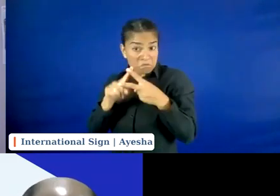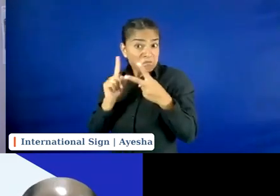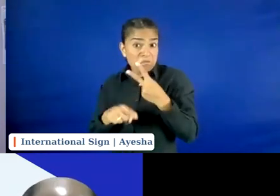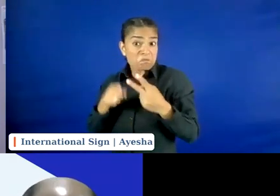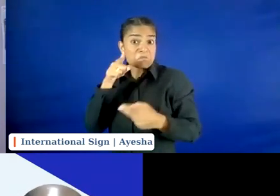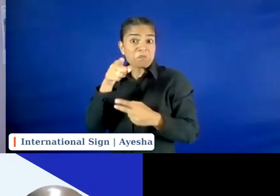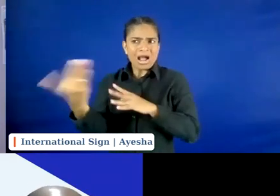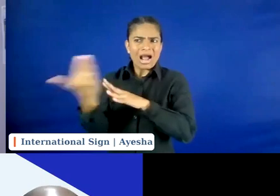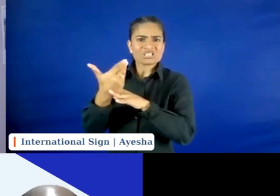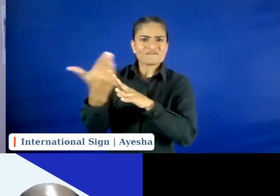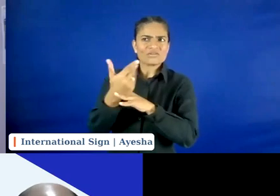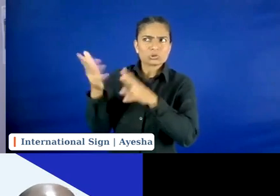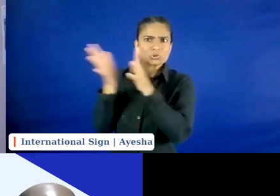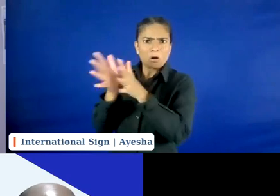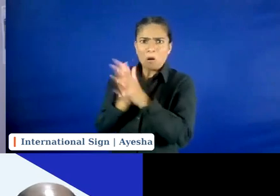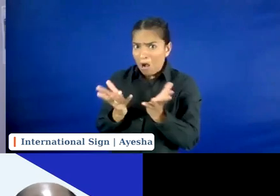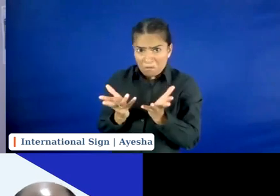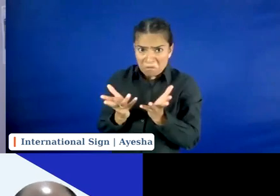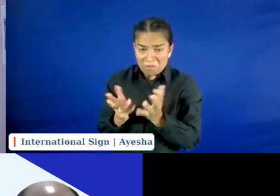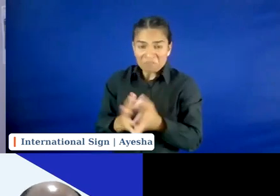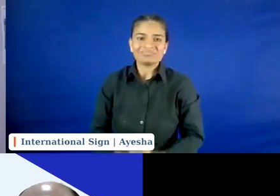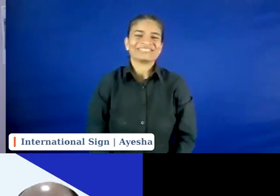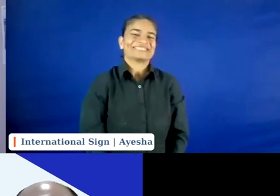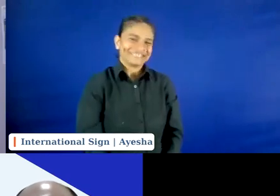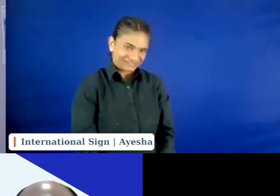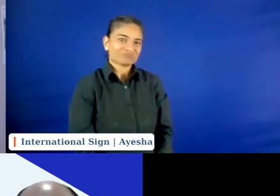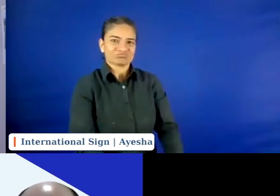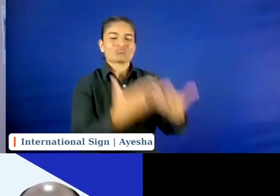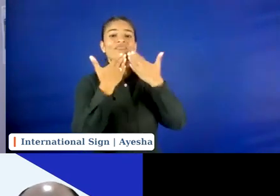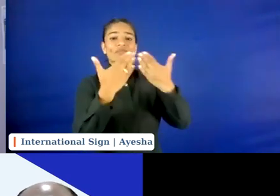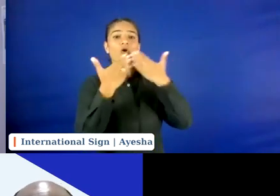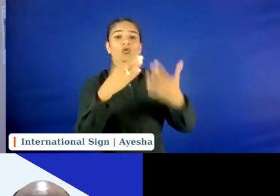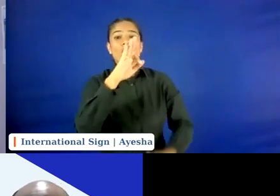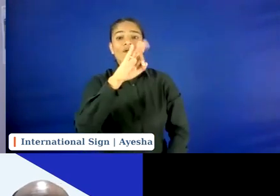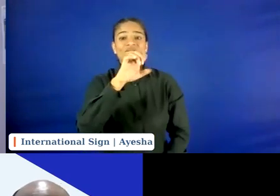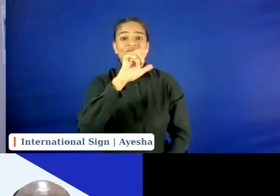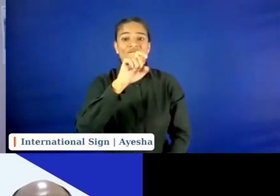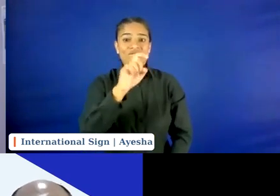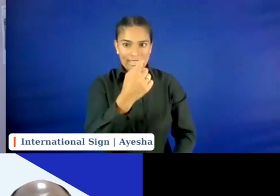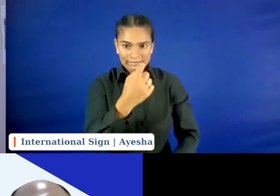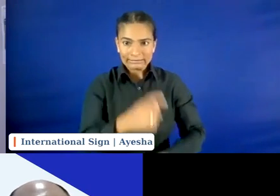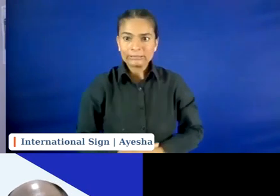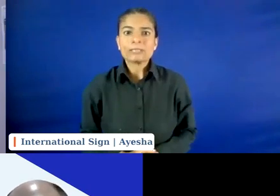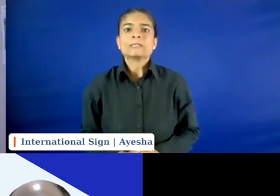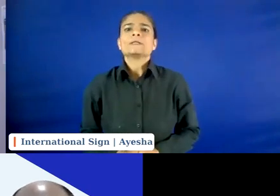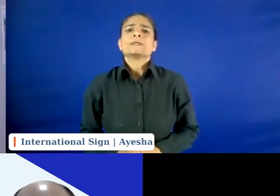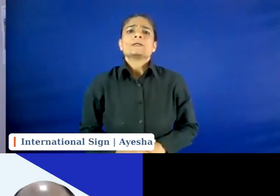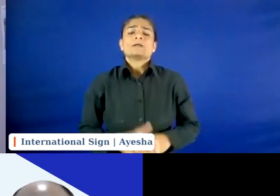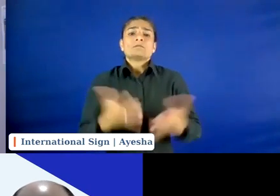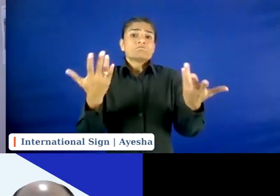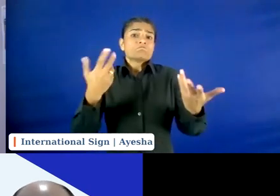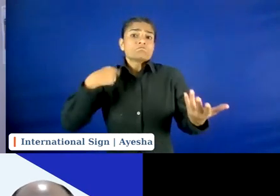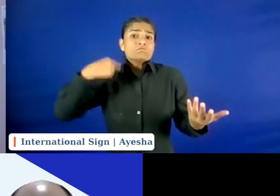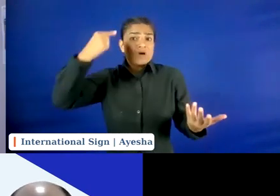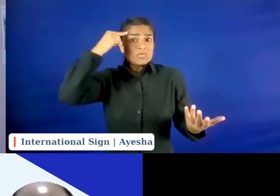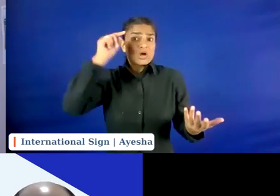Yes, thank you, Felix, for the question. I think this is a really relevant question that is not just, well, it's not, as you have put it, it's not